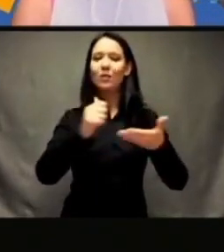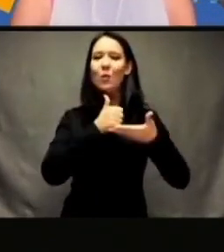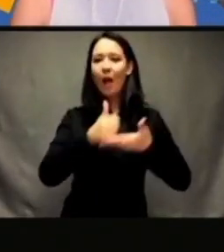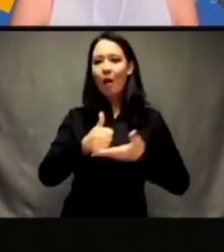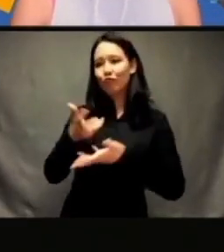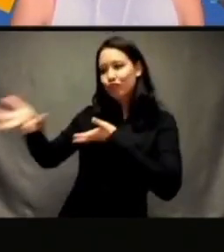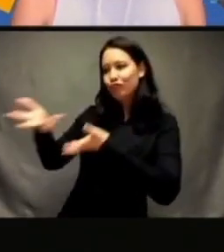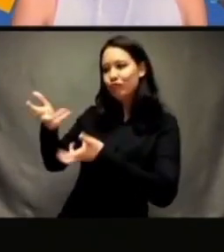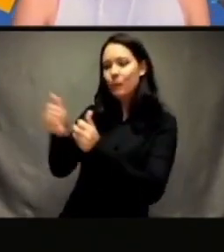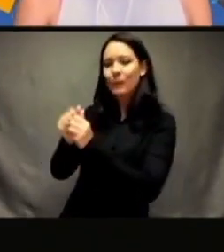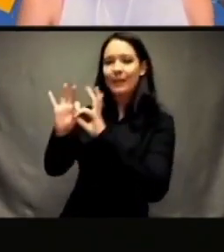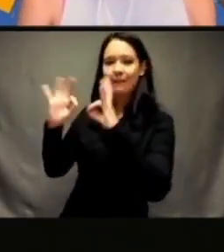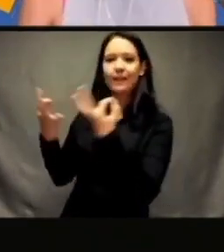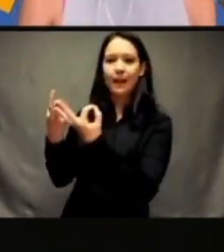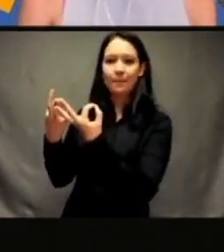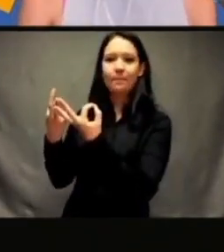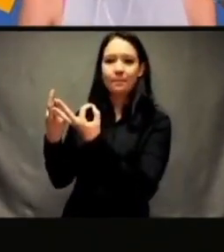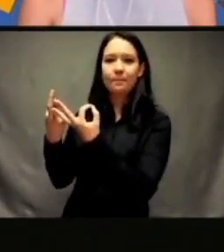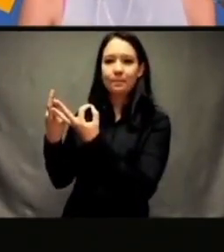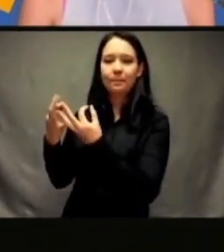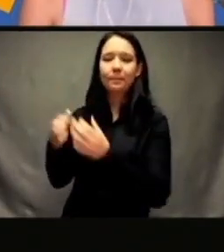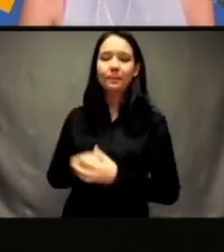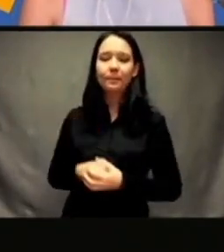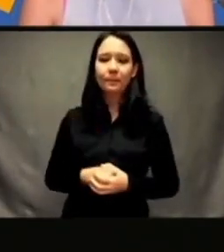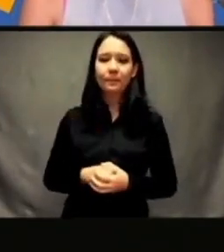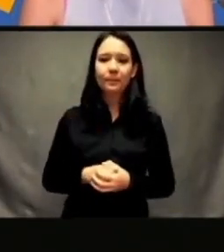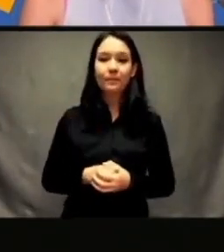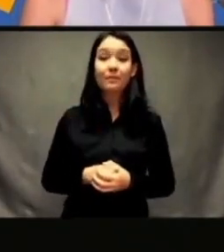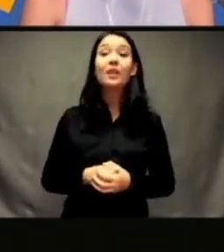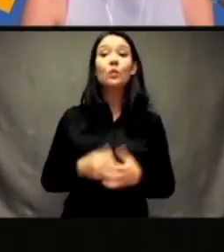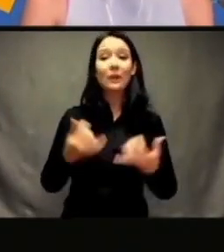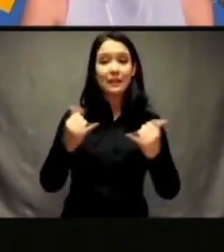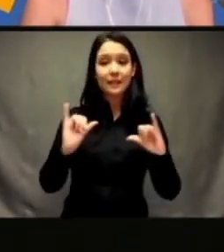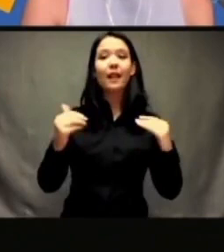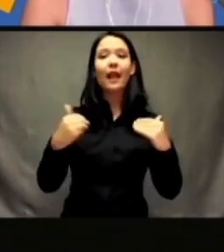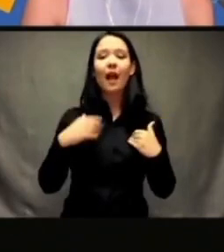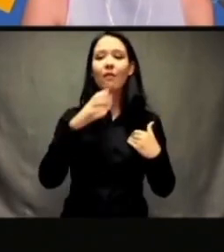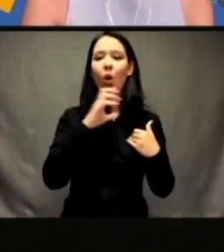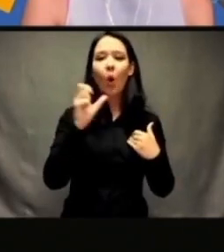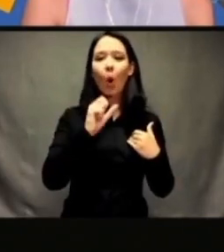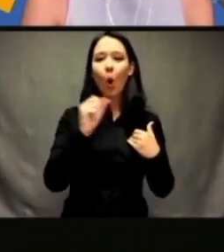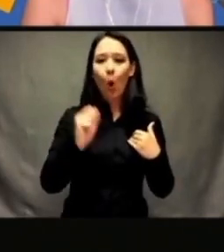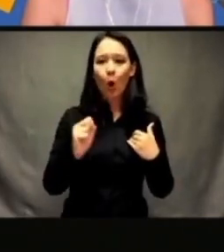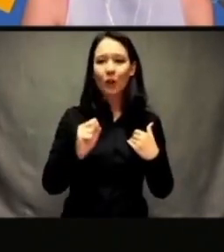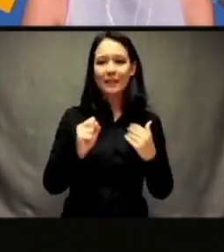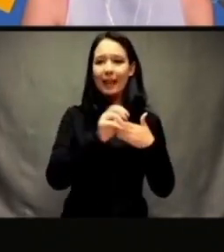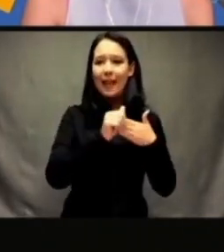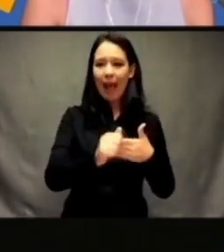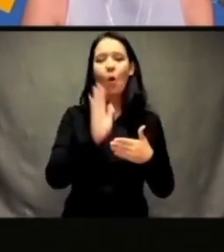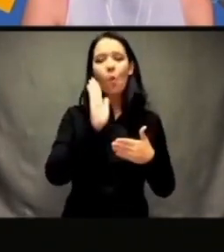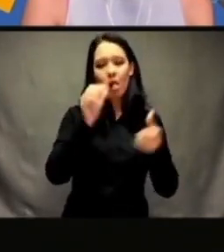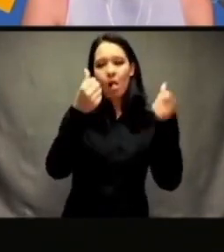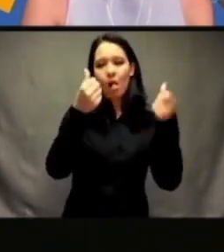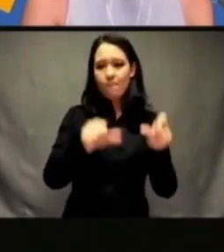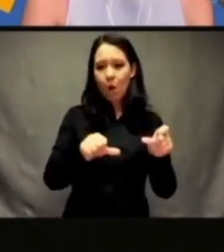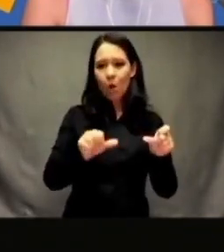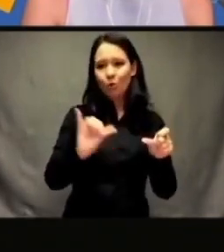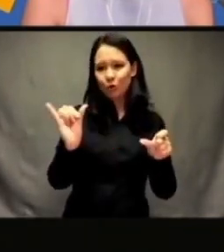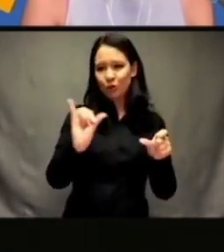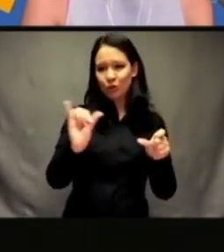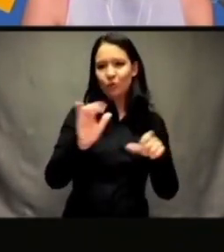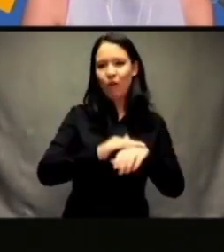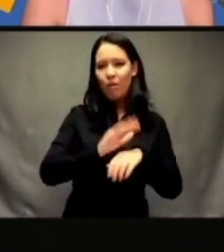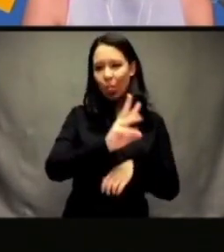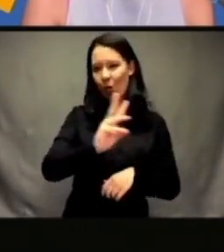families. And there is the old guide, which is Scratch and Makey Makey, and we'll have that posted on the